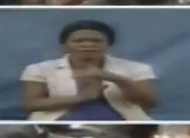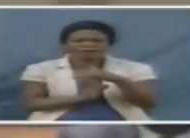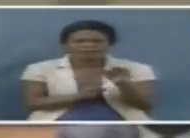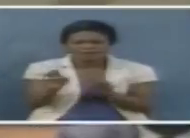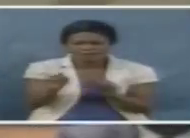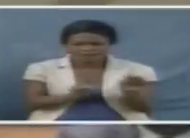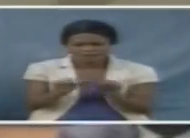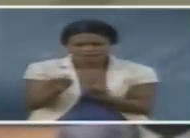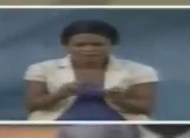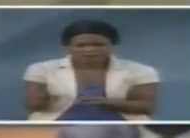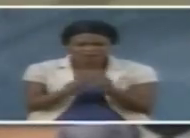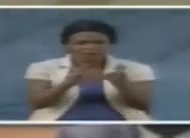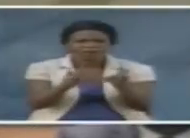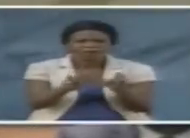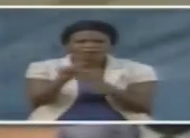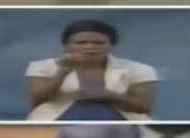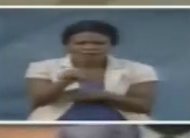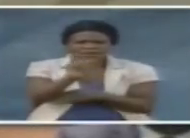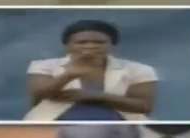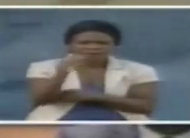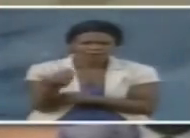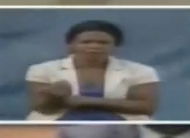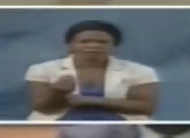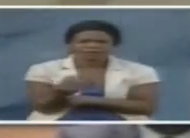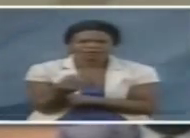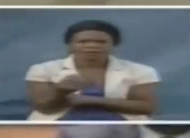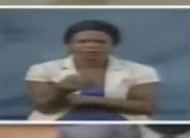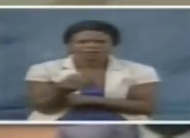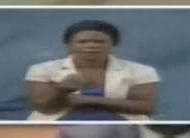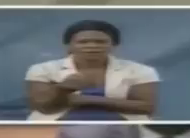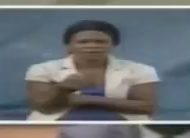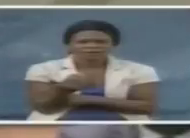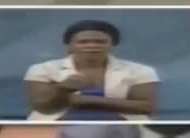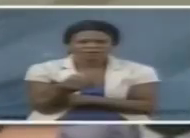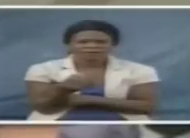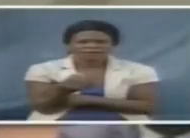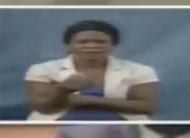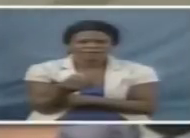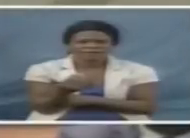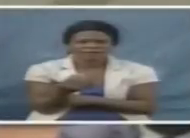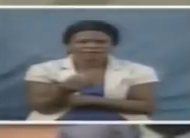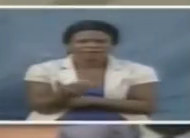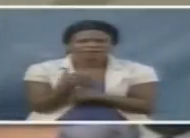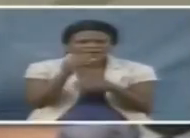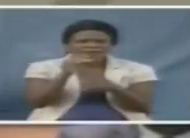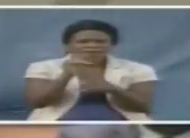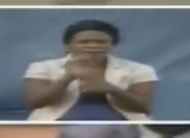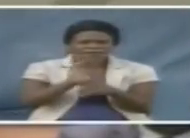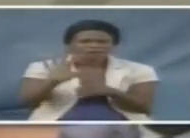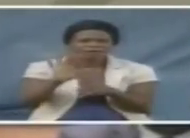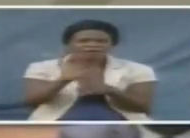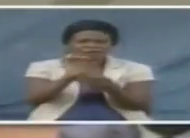published the medium-term debt management strategy that seeks to return the debt